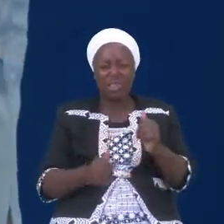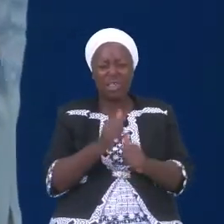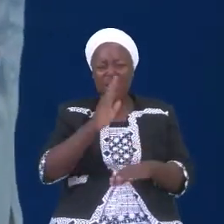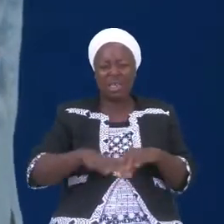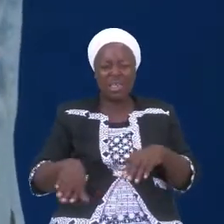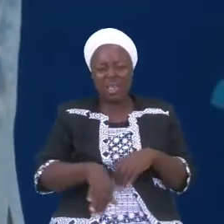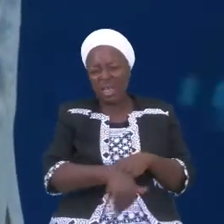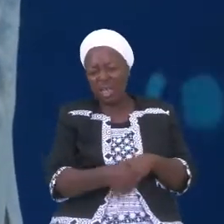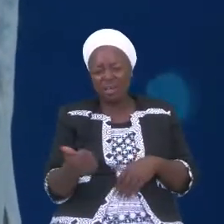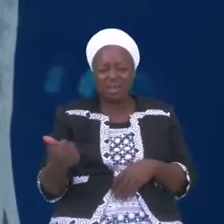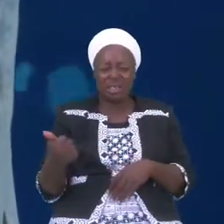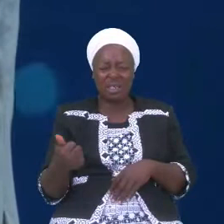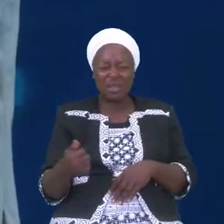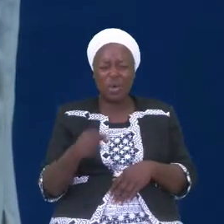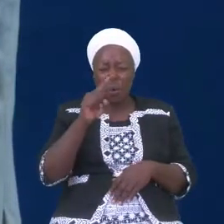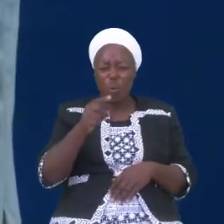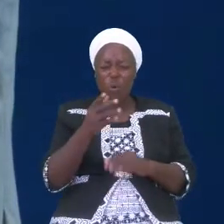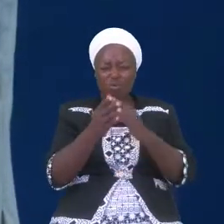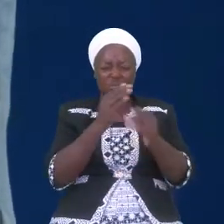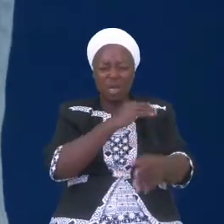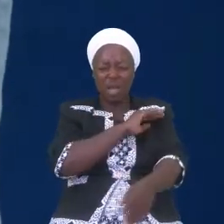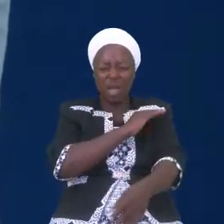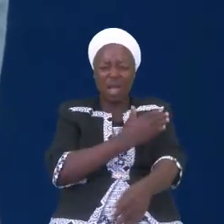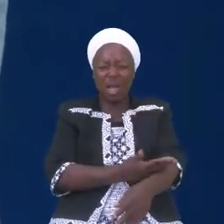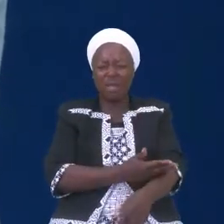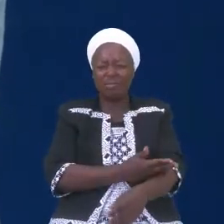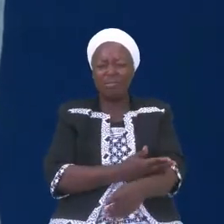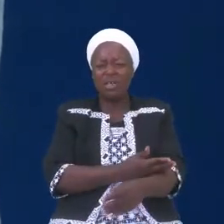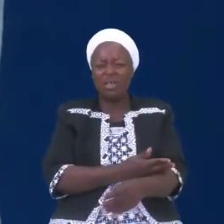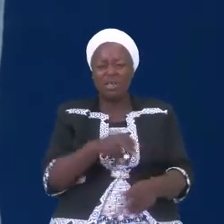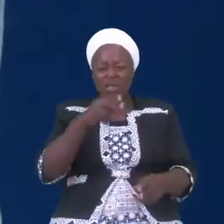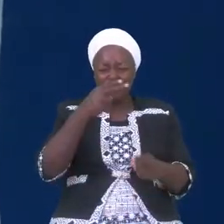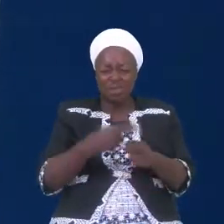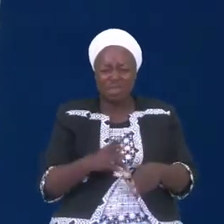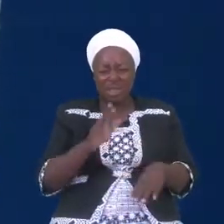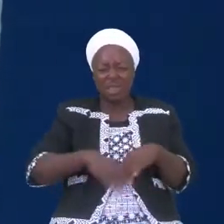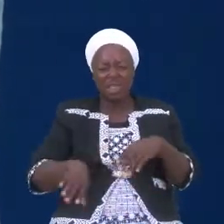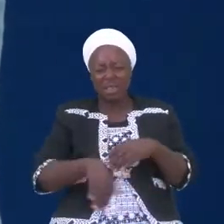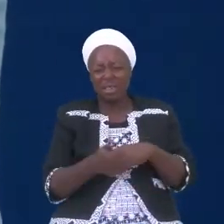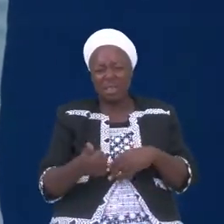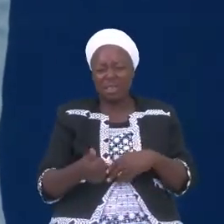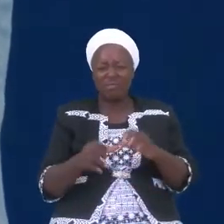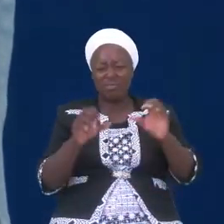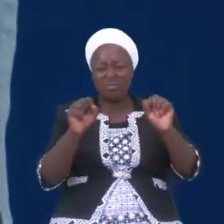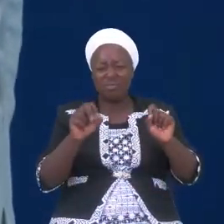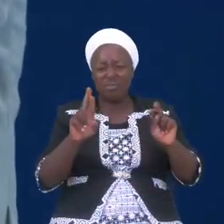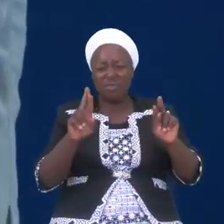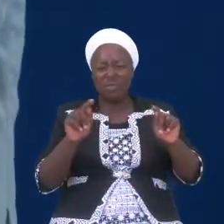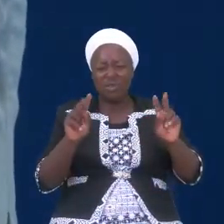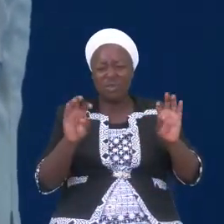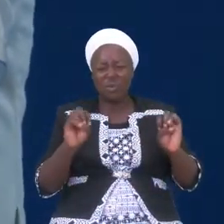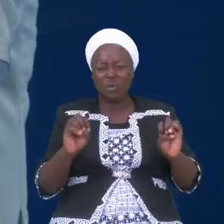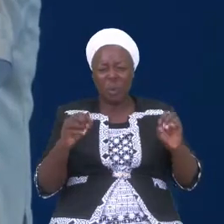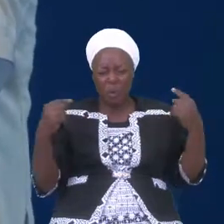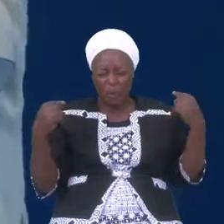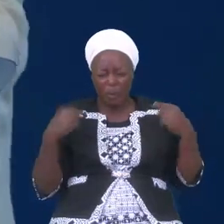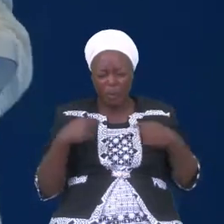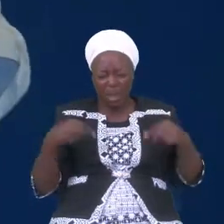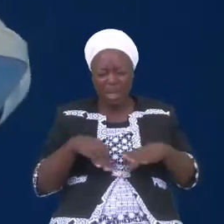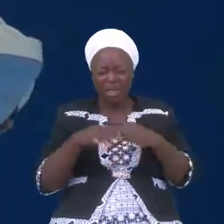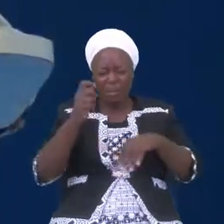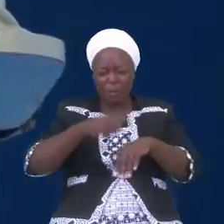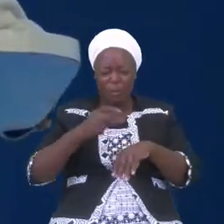arm shorter than the other, stroke, arthritis, be healed